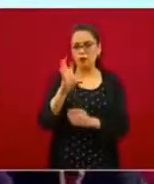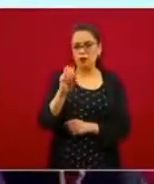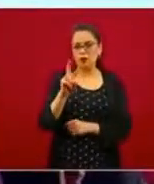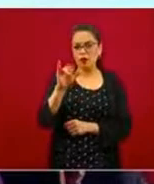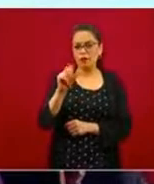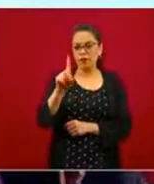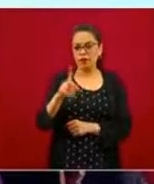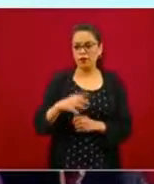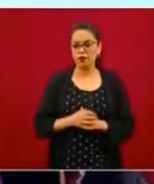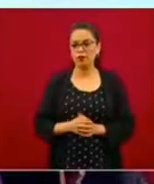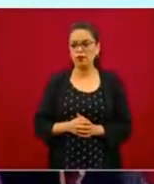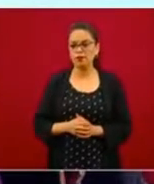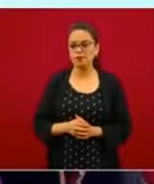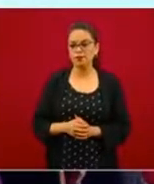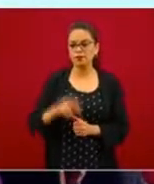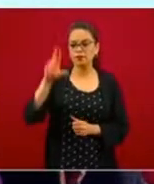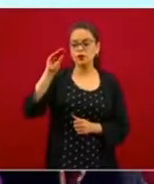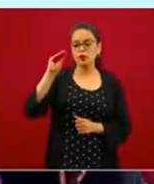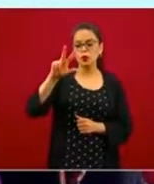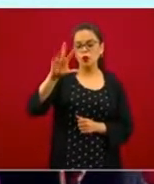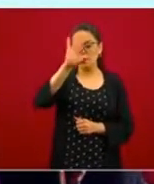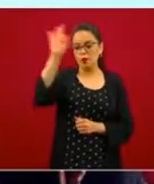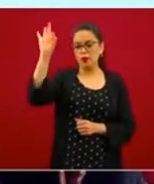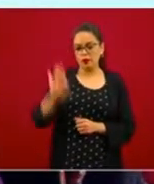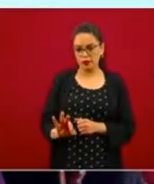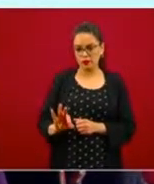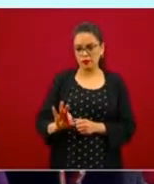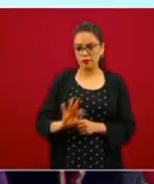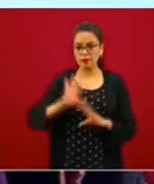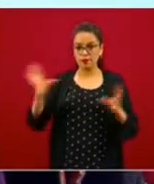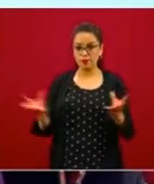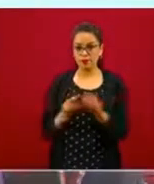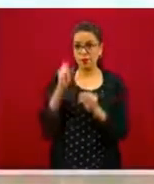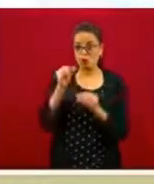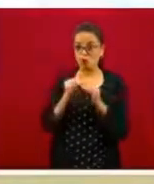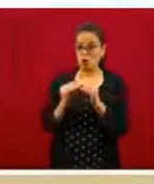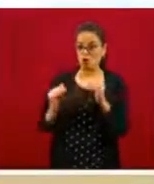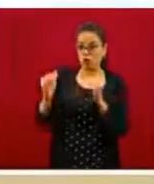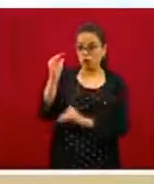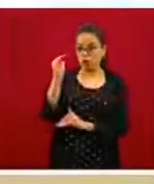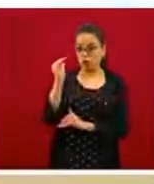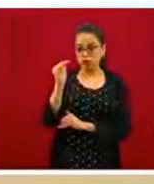date. Next slide. Finally, we have the cumulative curve,